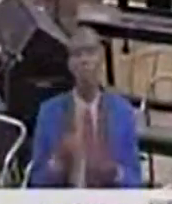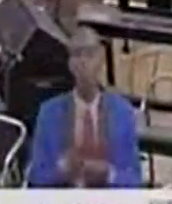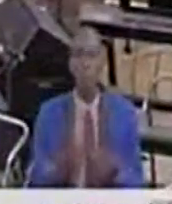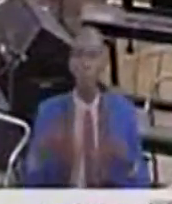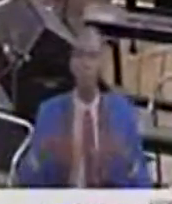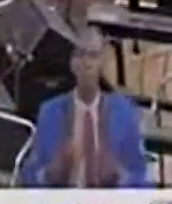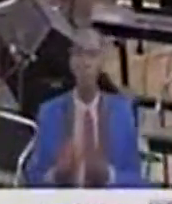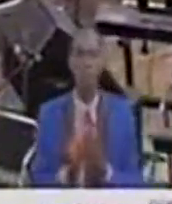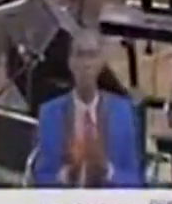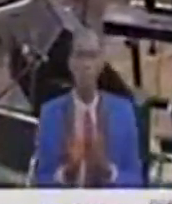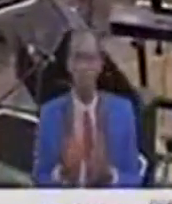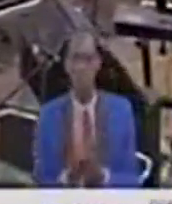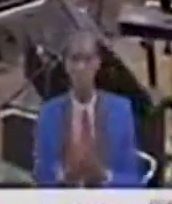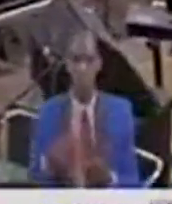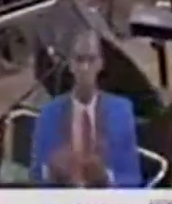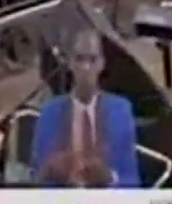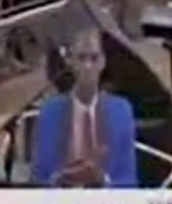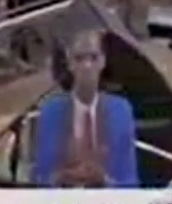devotion,